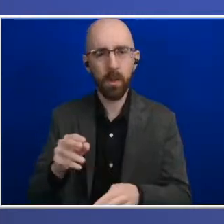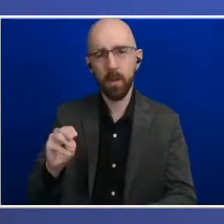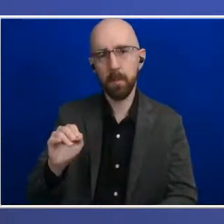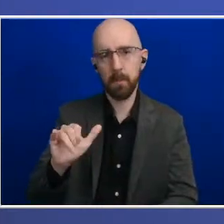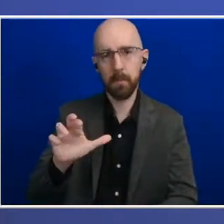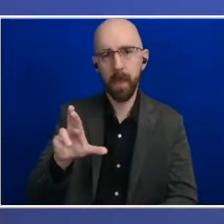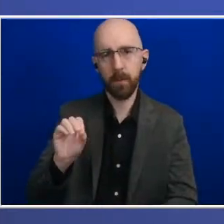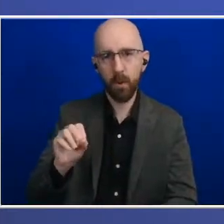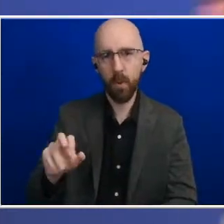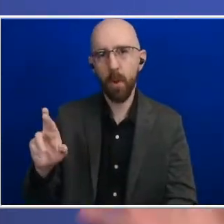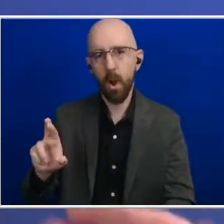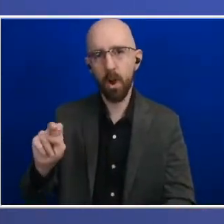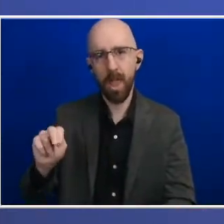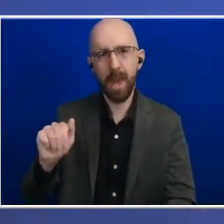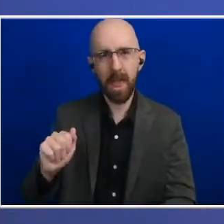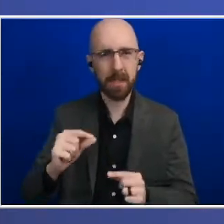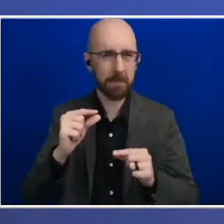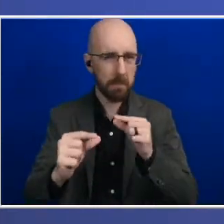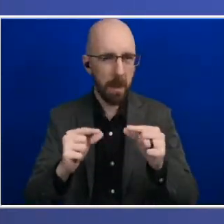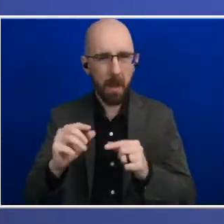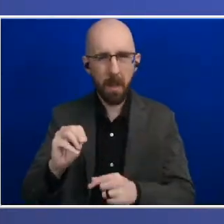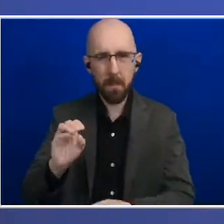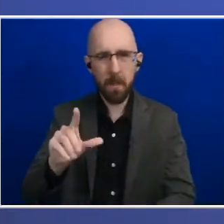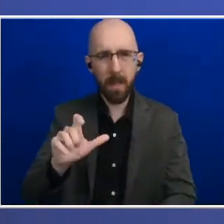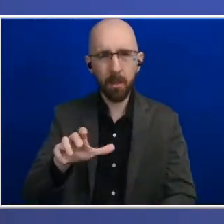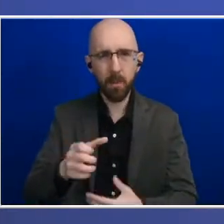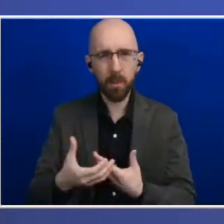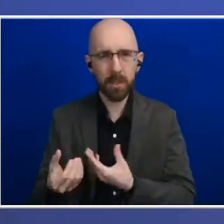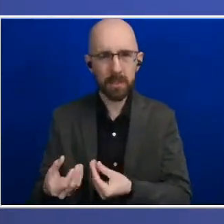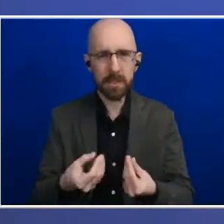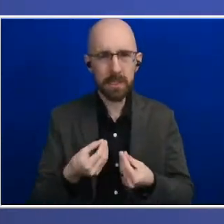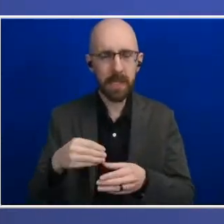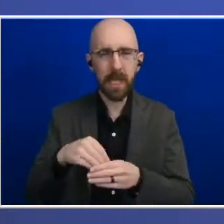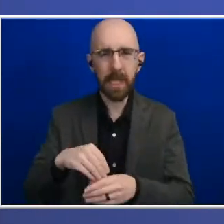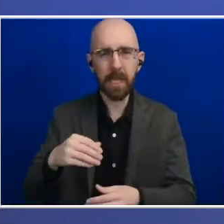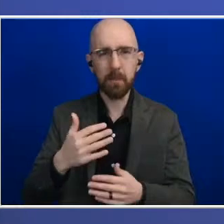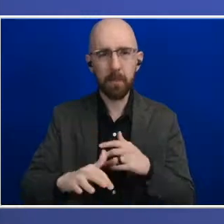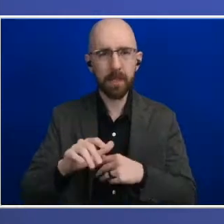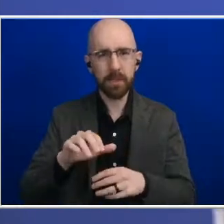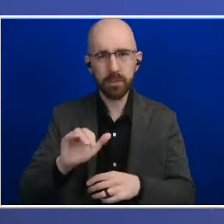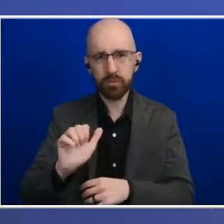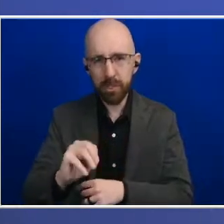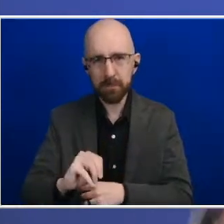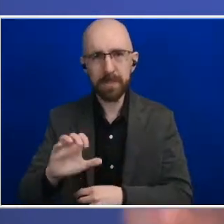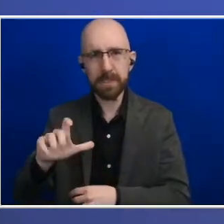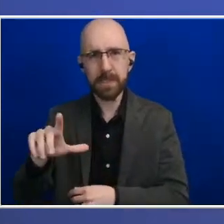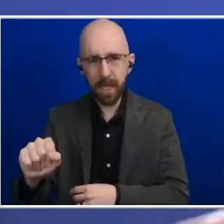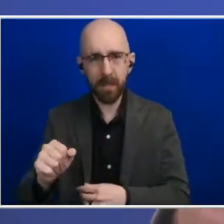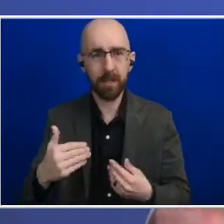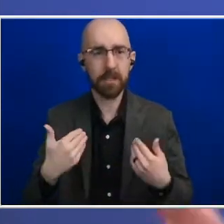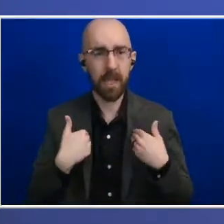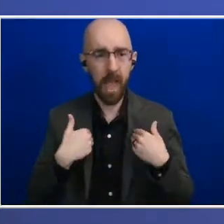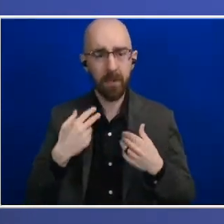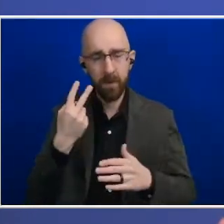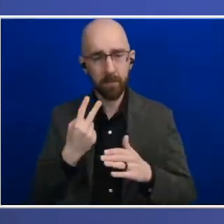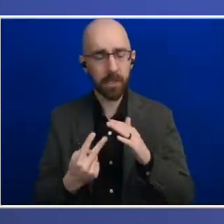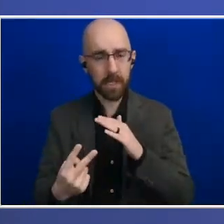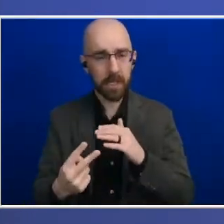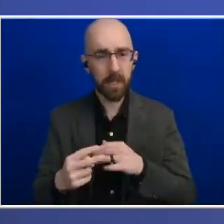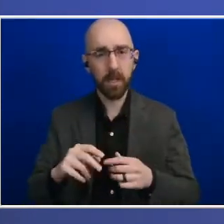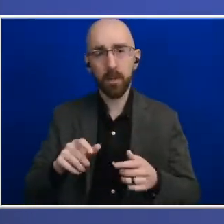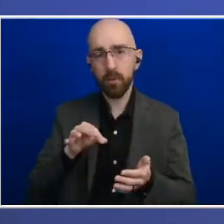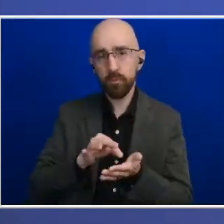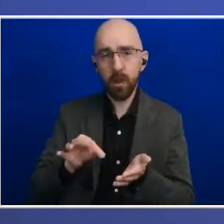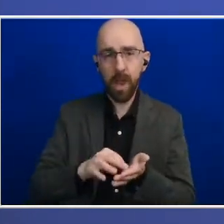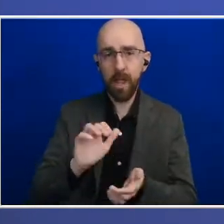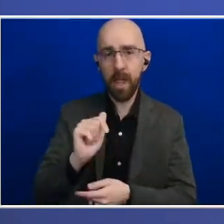small molecules which are in our bloodstream and our cells that also may have a predictive, both a tracking for age and a predictive